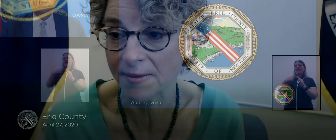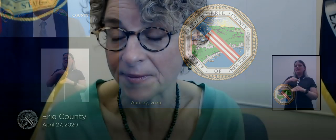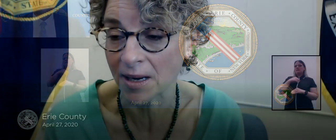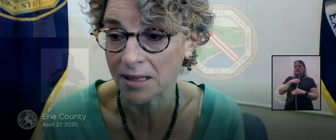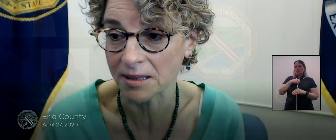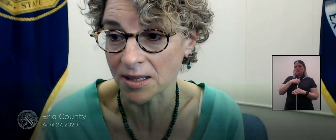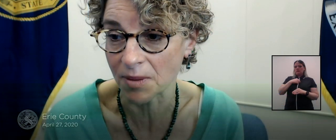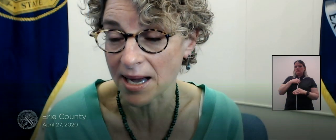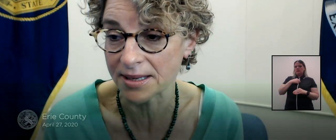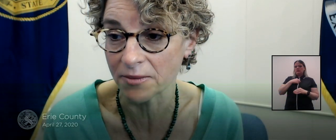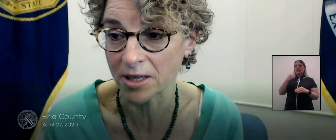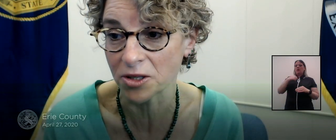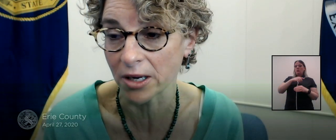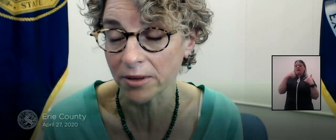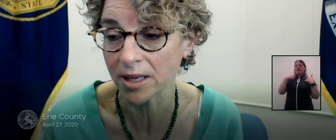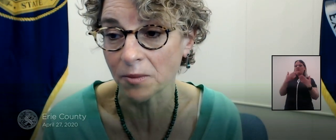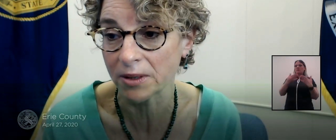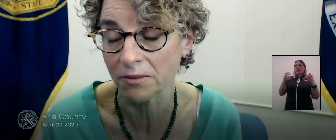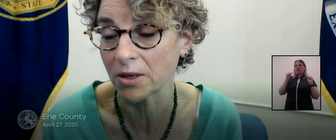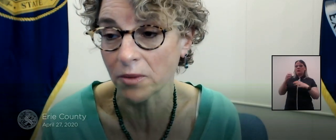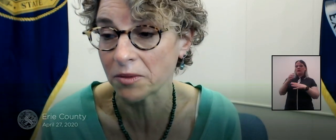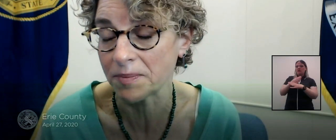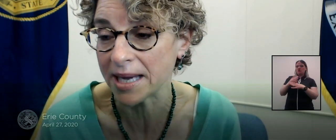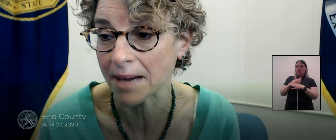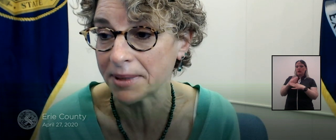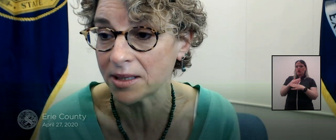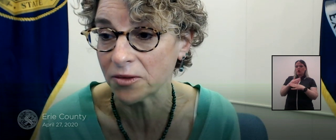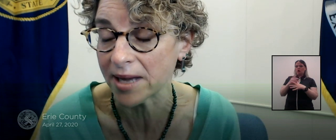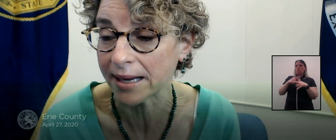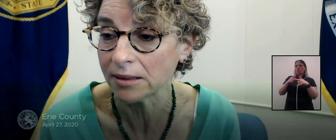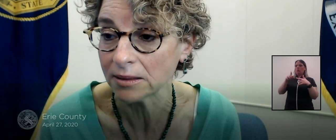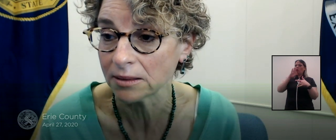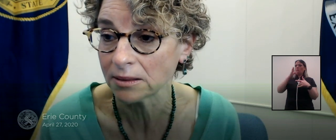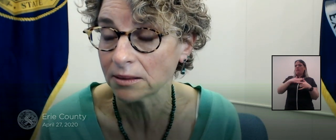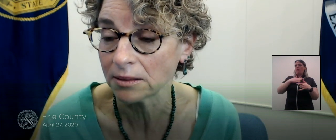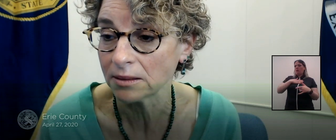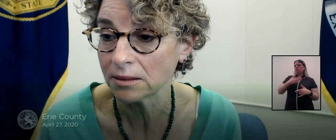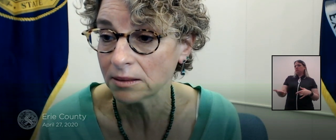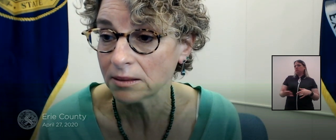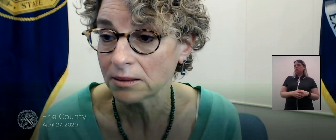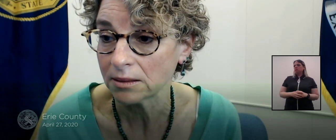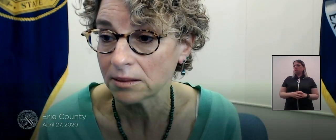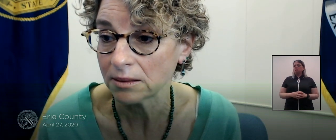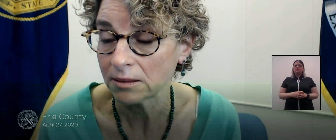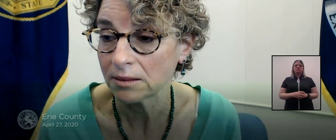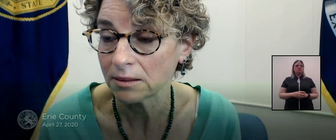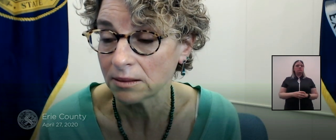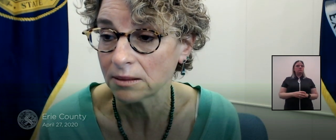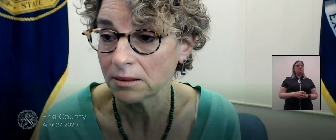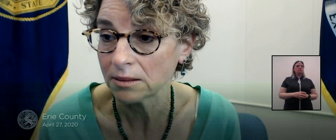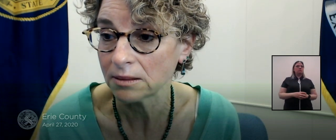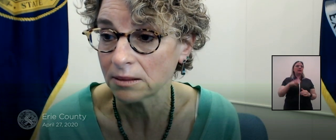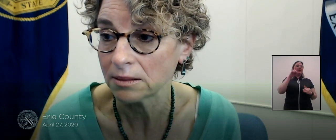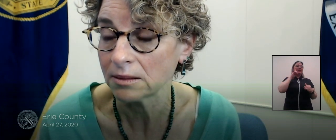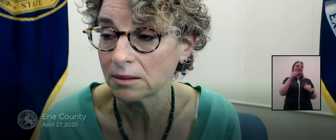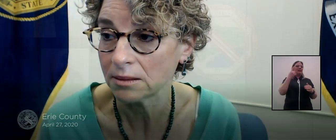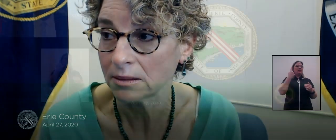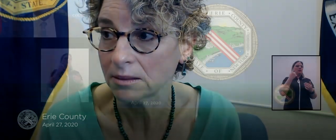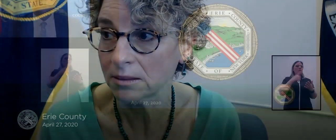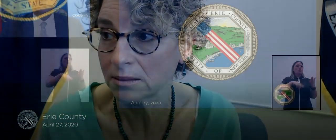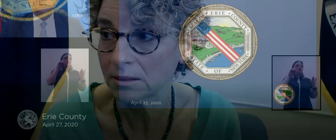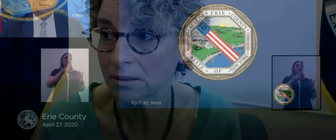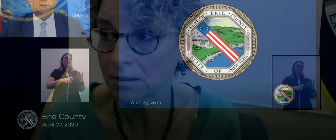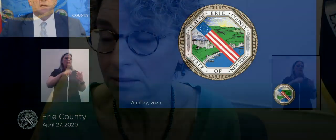we have supplies that we can share with them, we would be happy to do that. I think the thing to remember